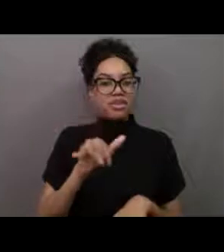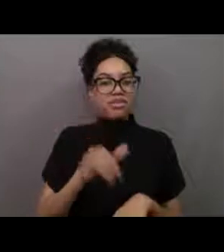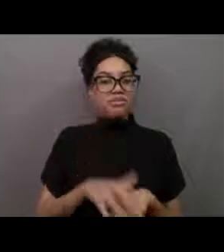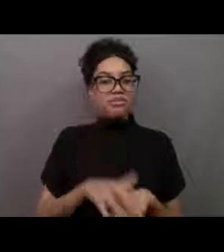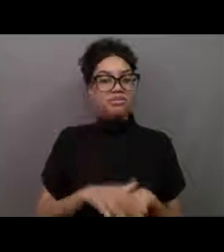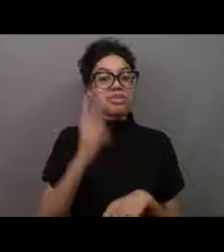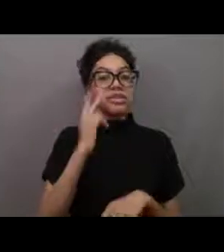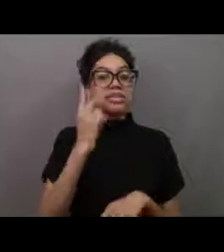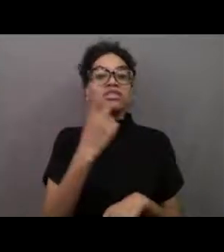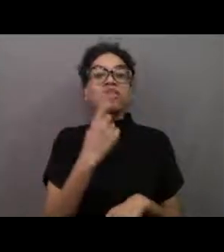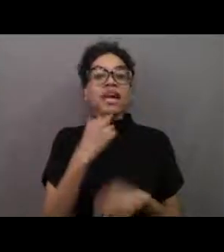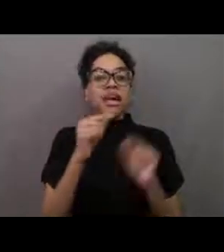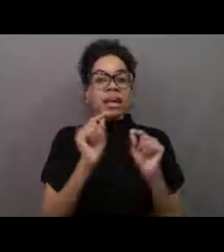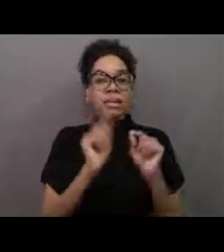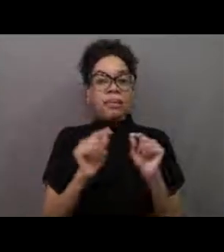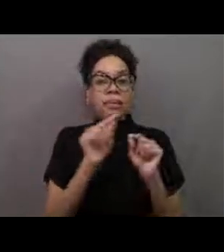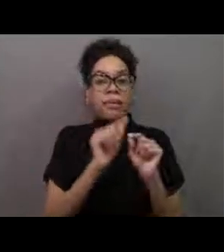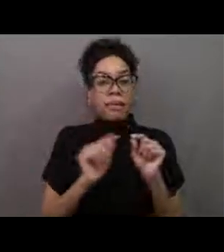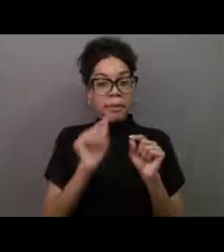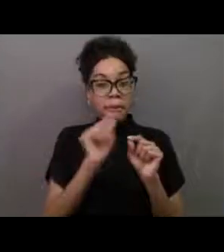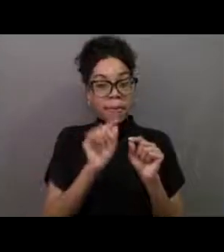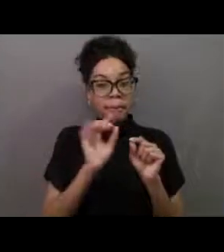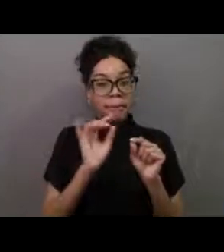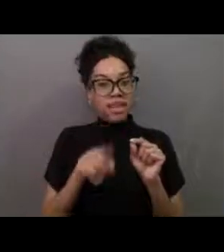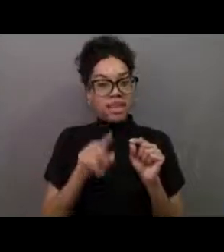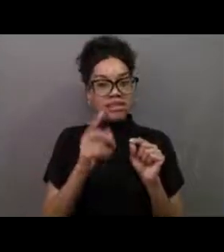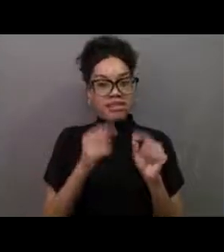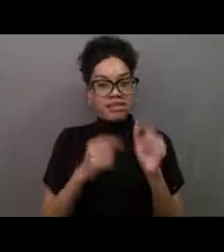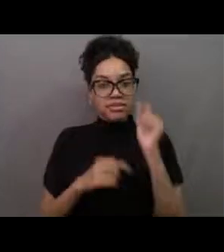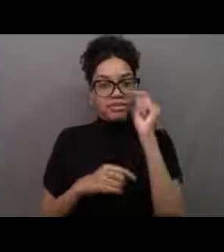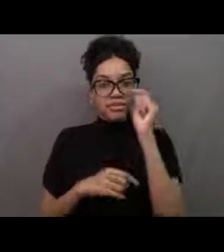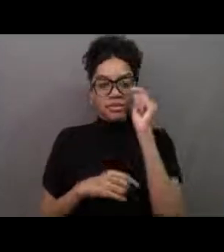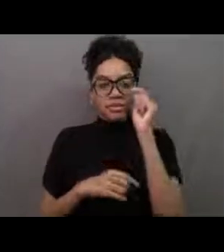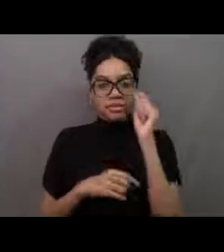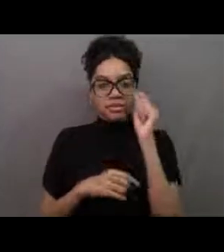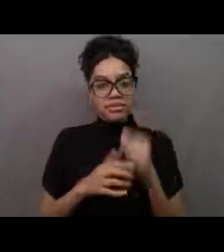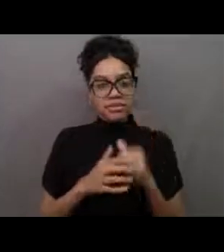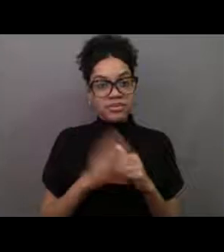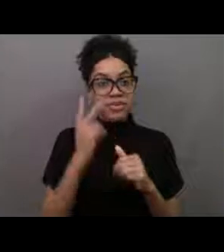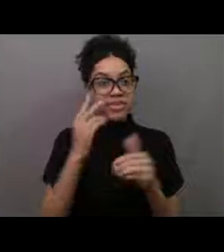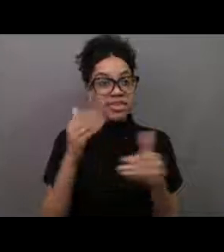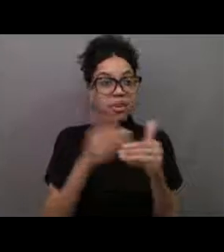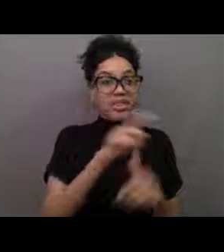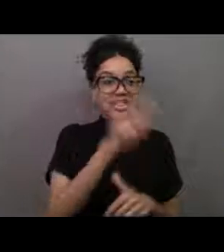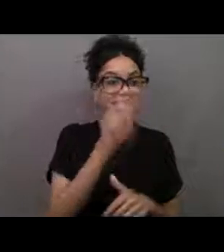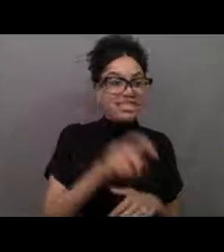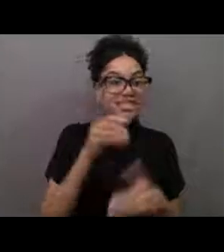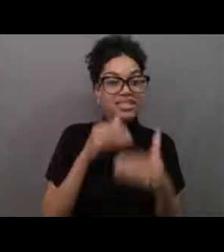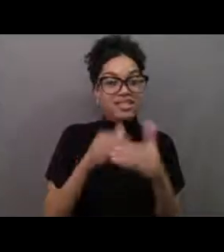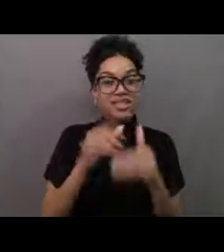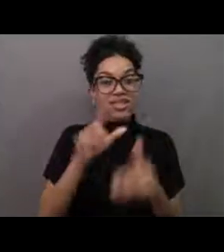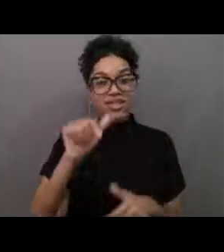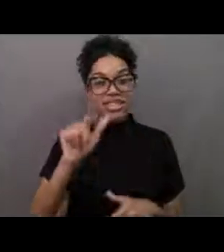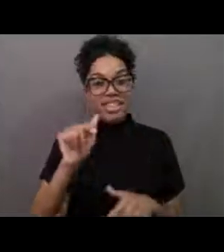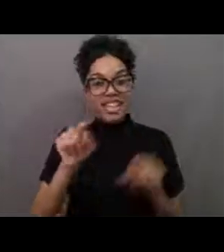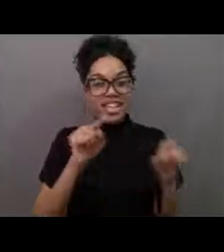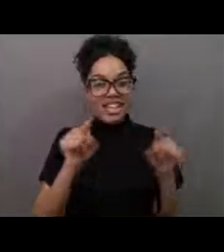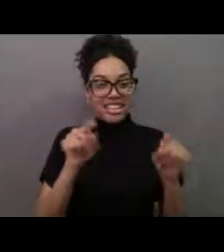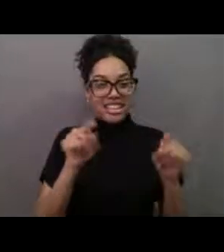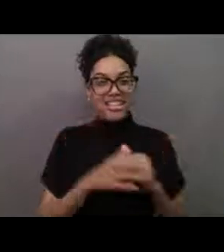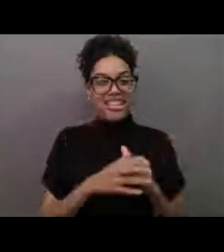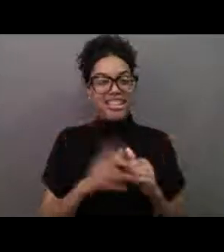inside the yellow box, that's the sanctuary, just so you can see where it is in relation to the coast of Texas and the coast of Louisiana. We put a couple key cities